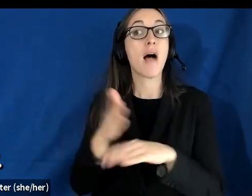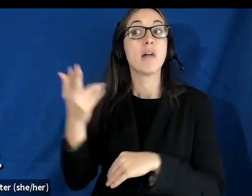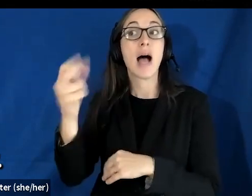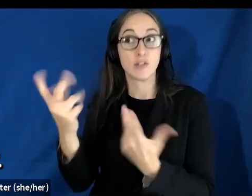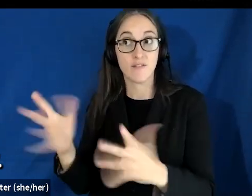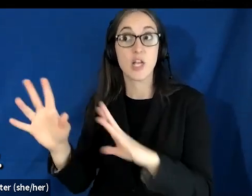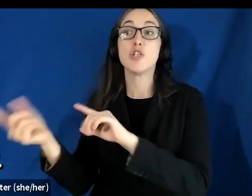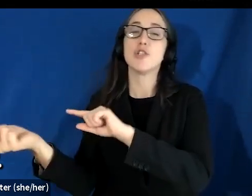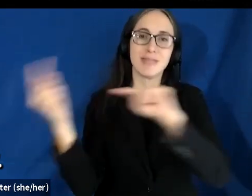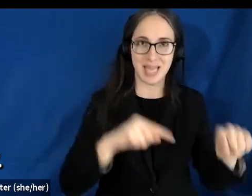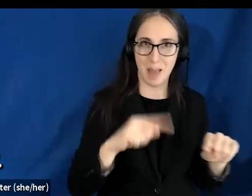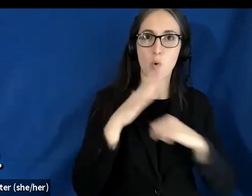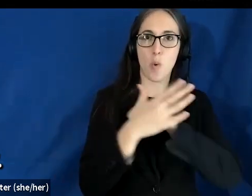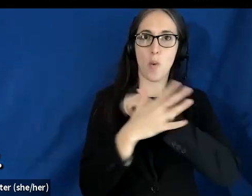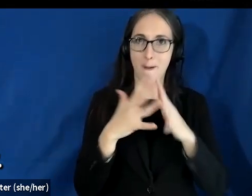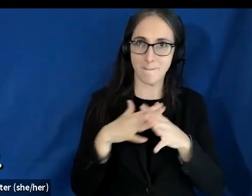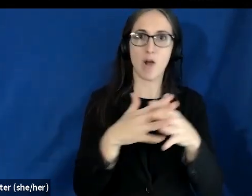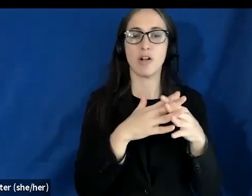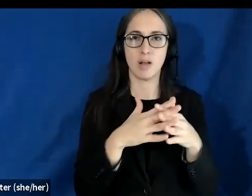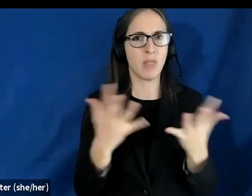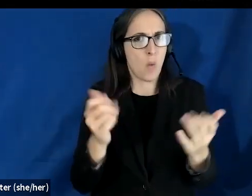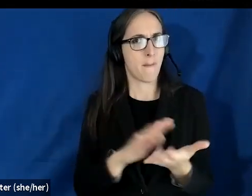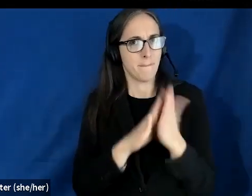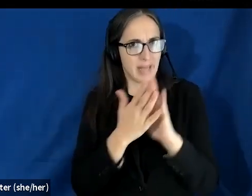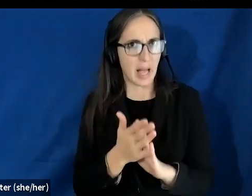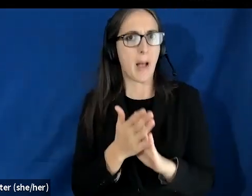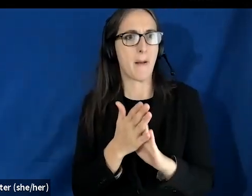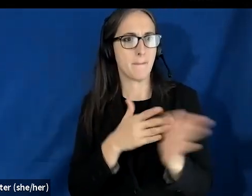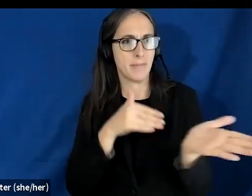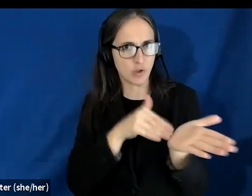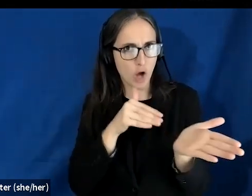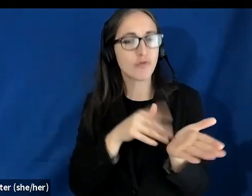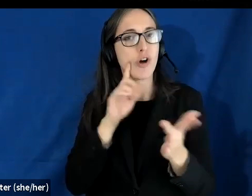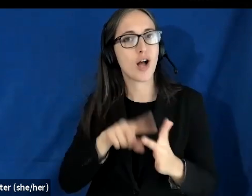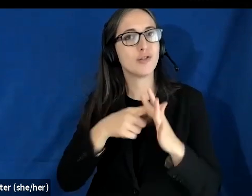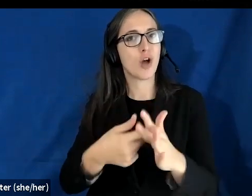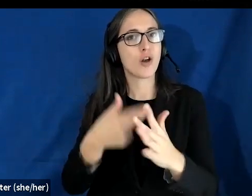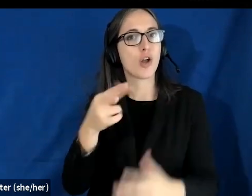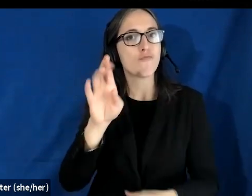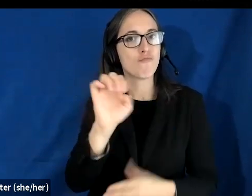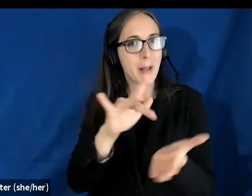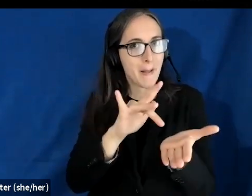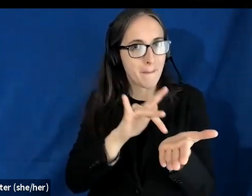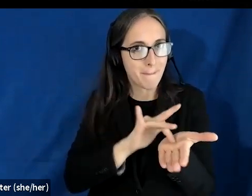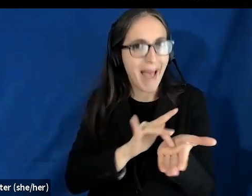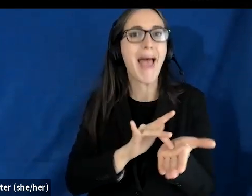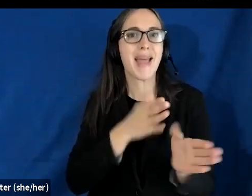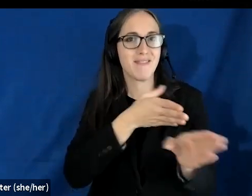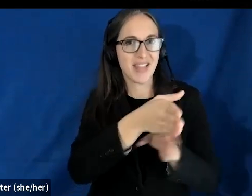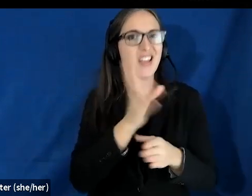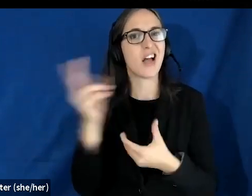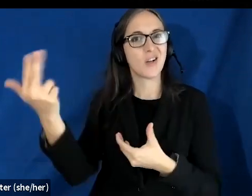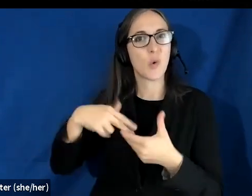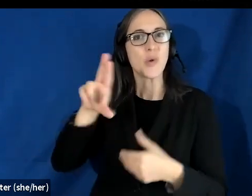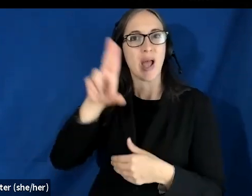And I wanted to become a medical doctor. I started pre-med. I joined the US military. Now, when